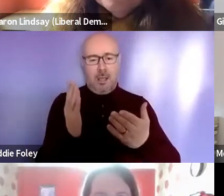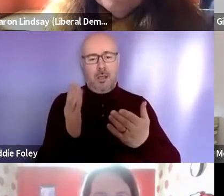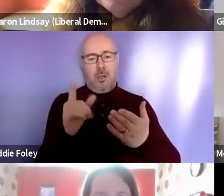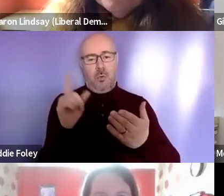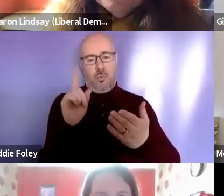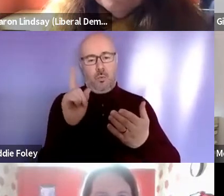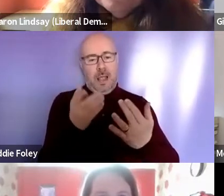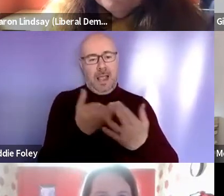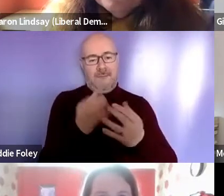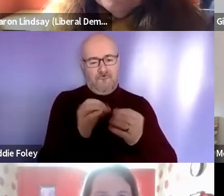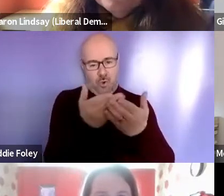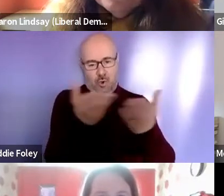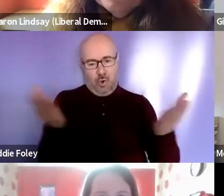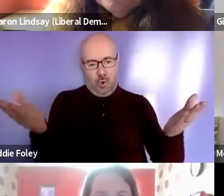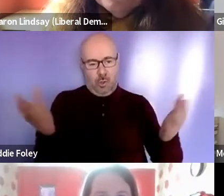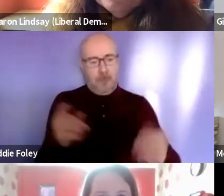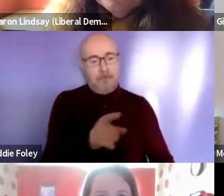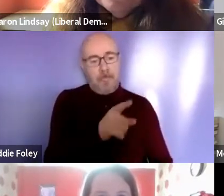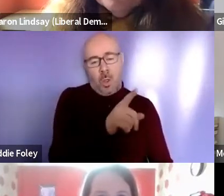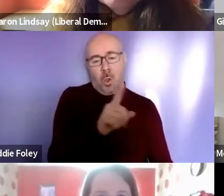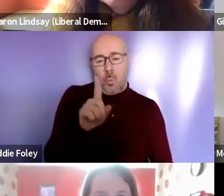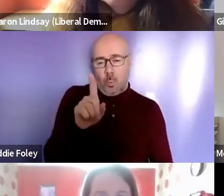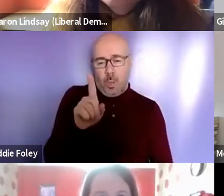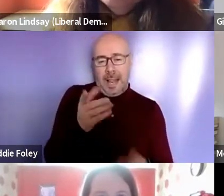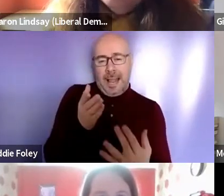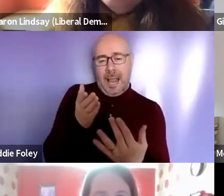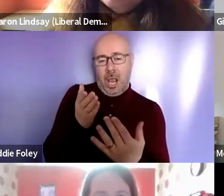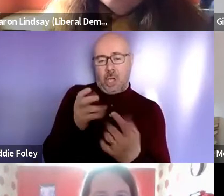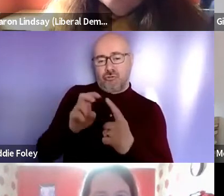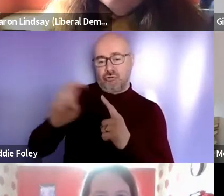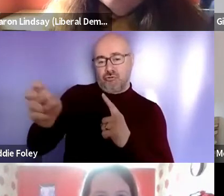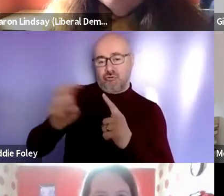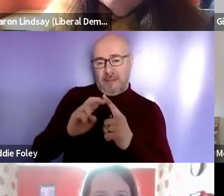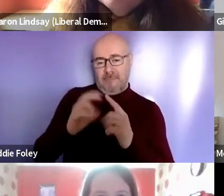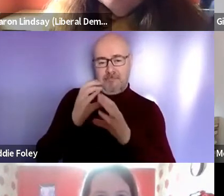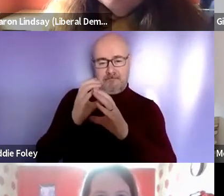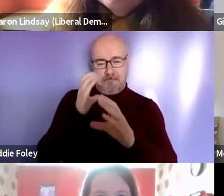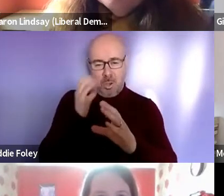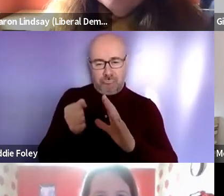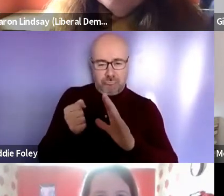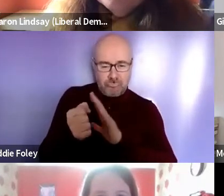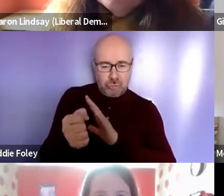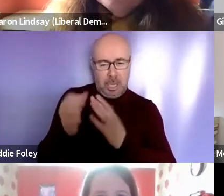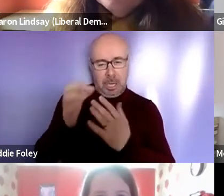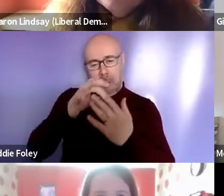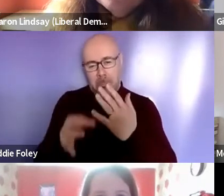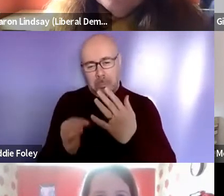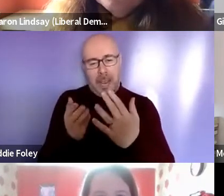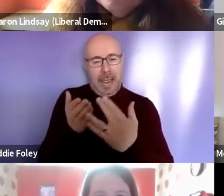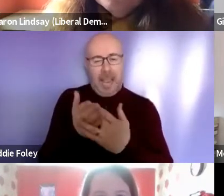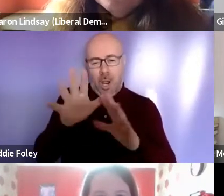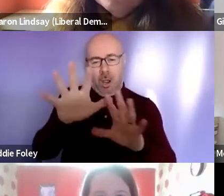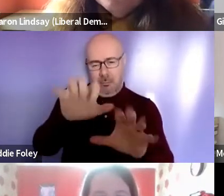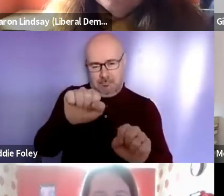to travel and inclusive travel, accessible travel, but sticking very much with, you know, the reopening